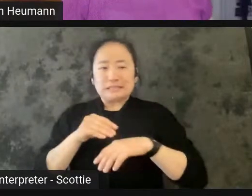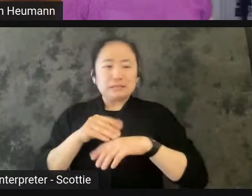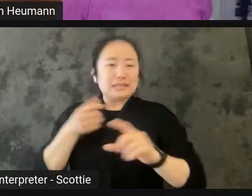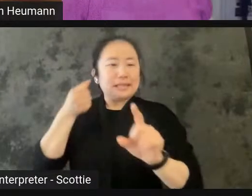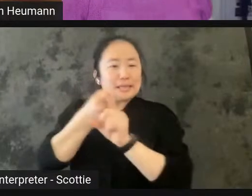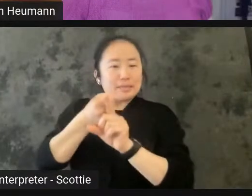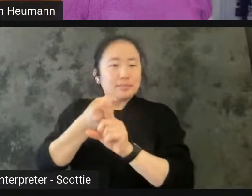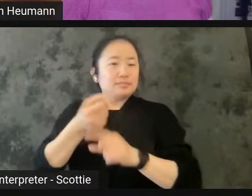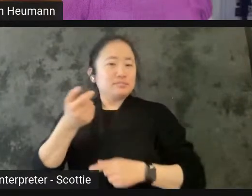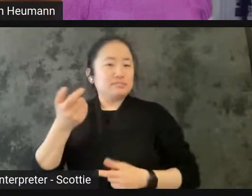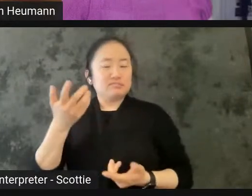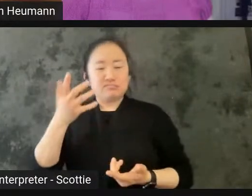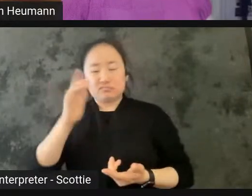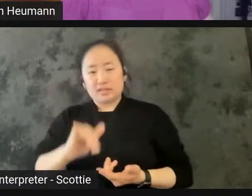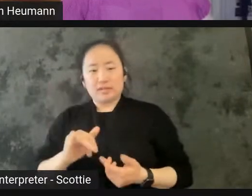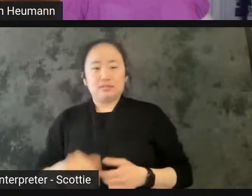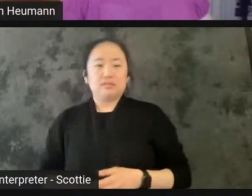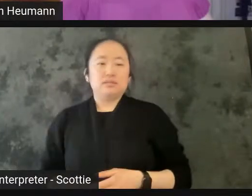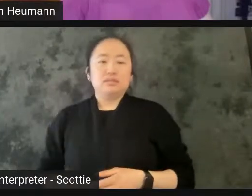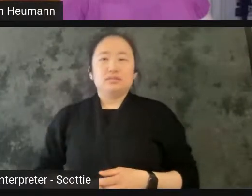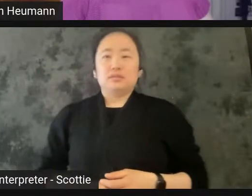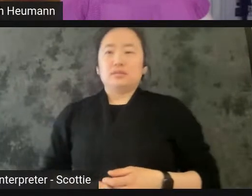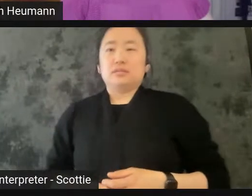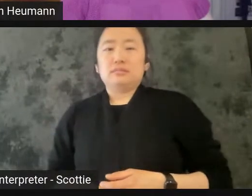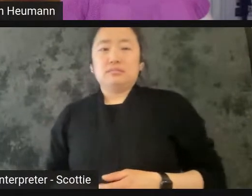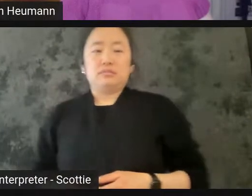You want to go first?